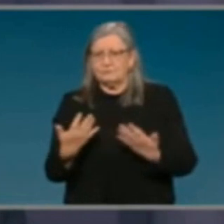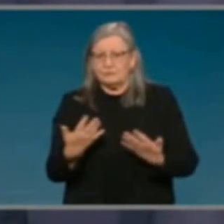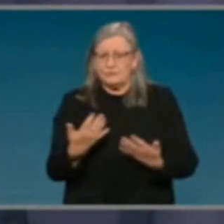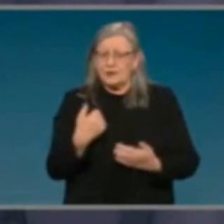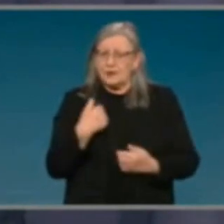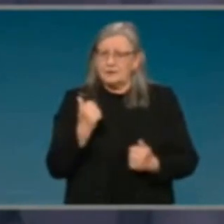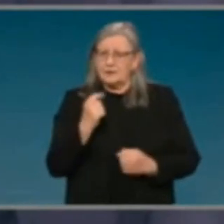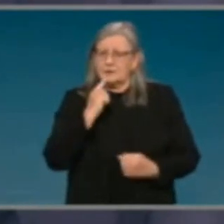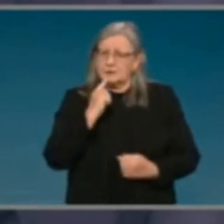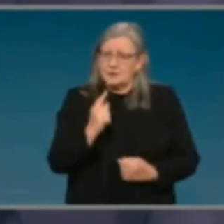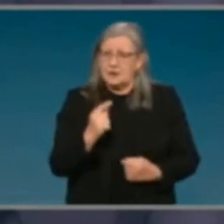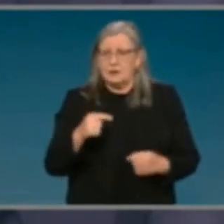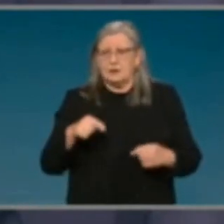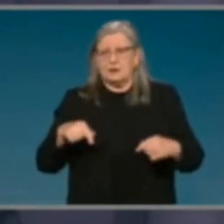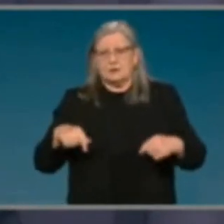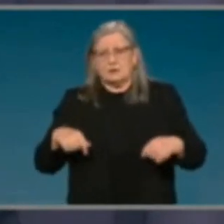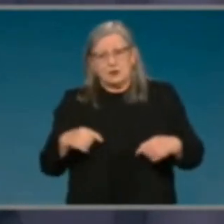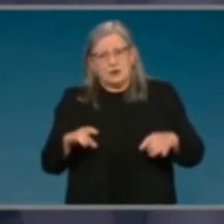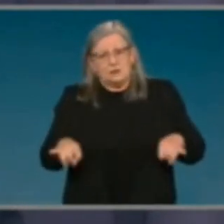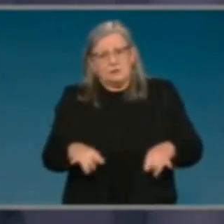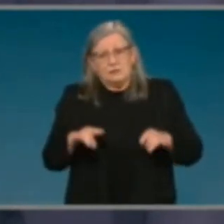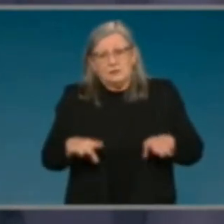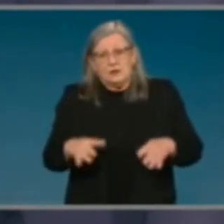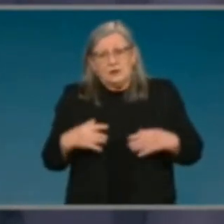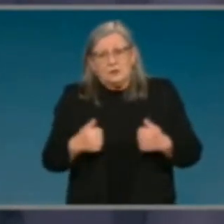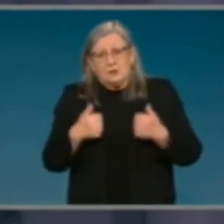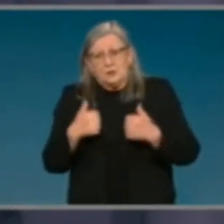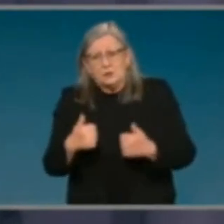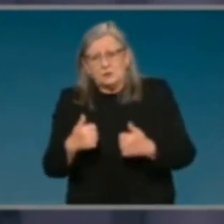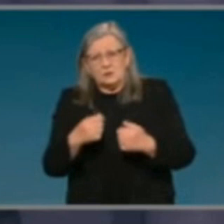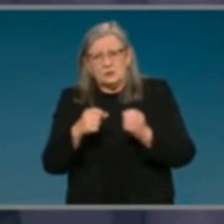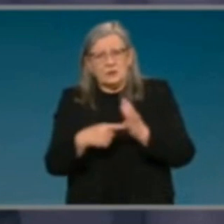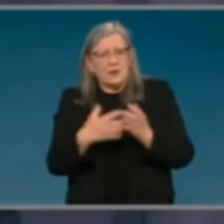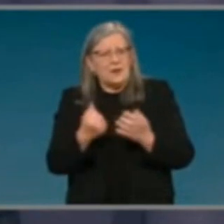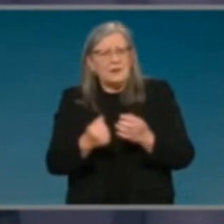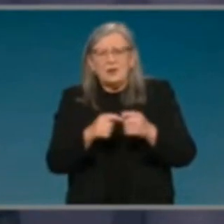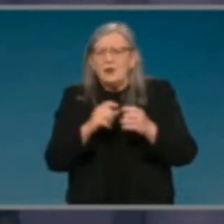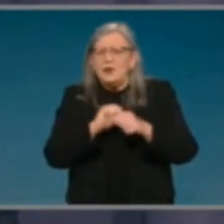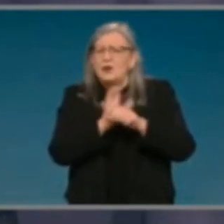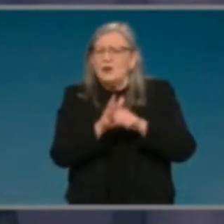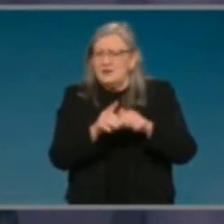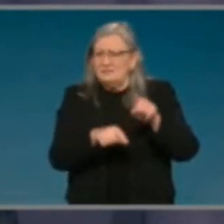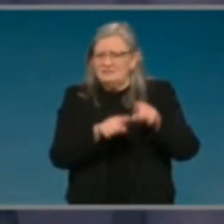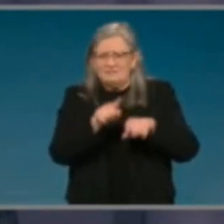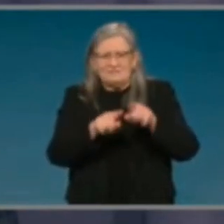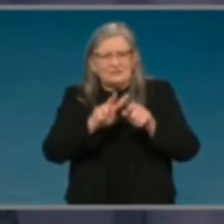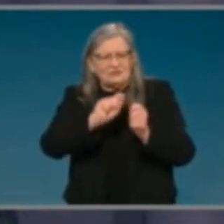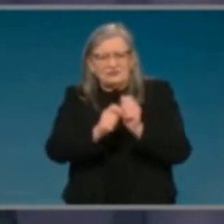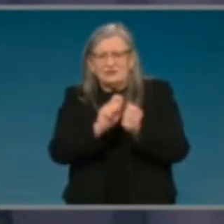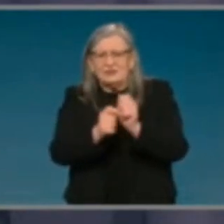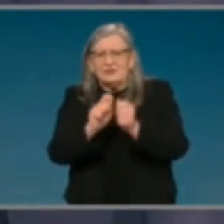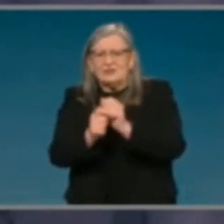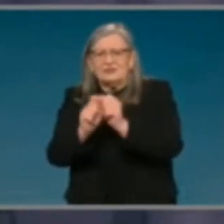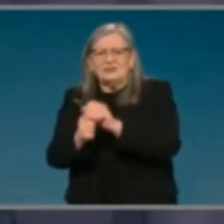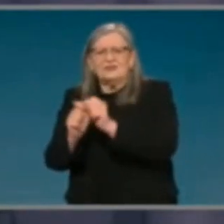be variations and variants. And that is exactly what we're seeing, but it's also exactly what we have